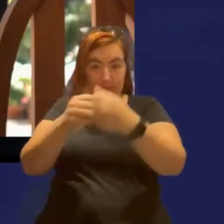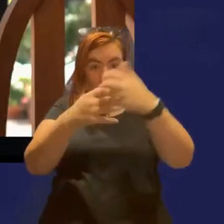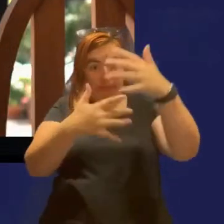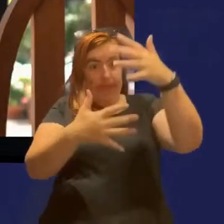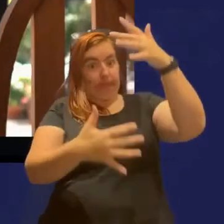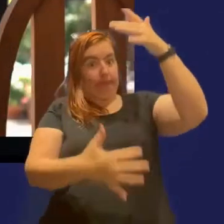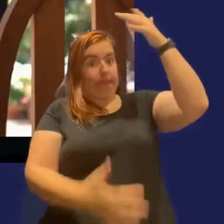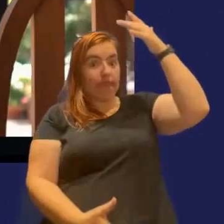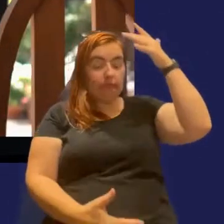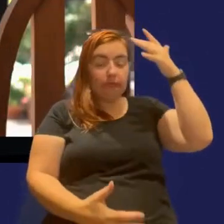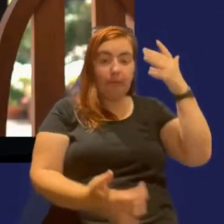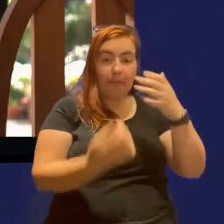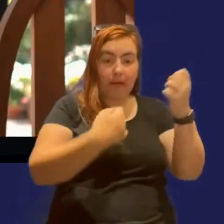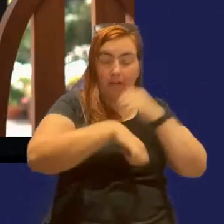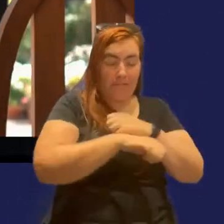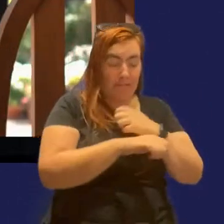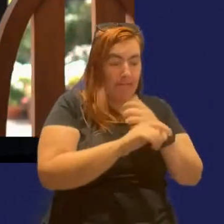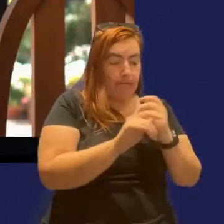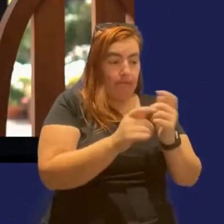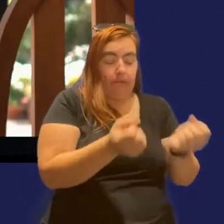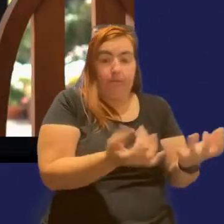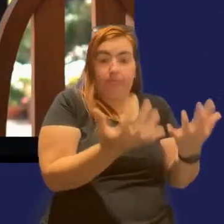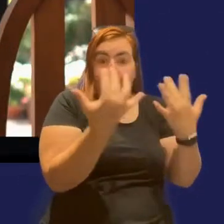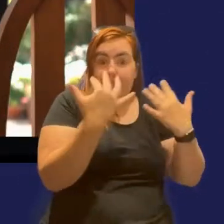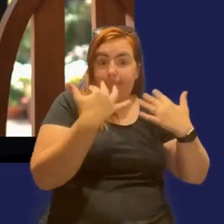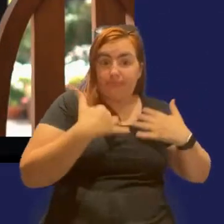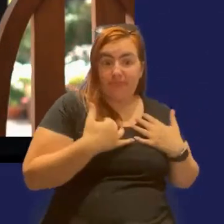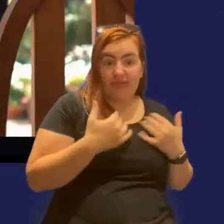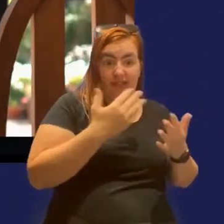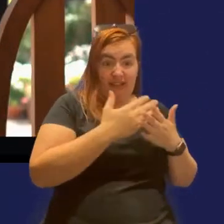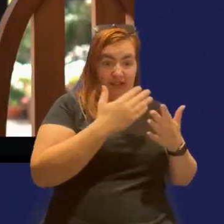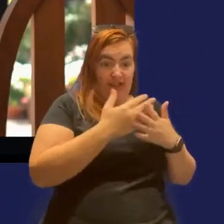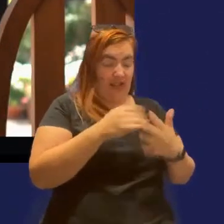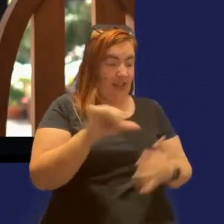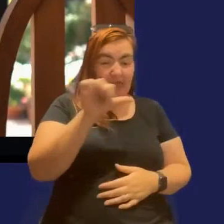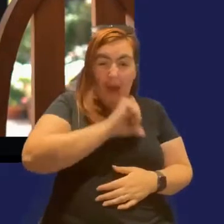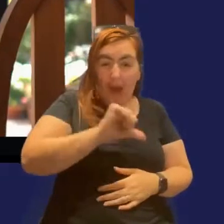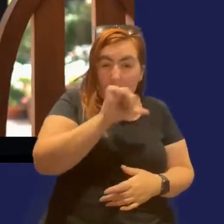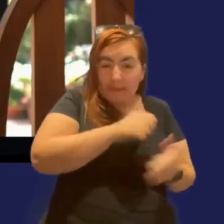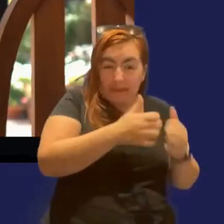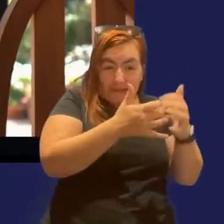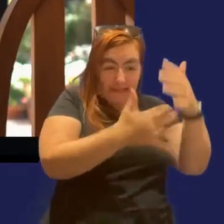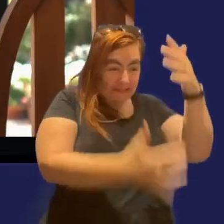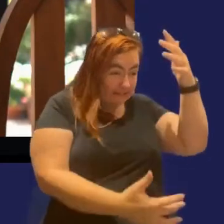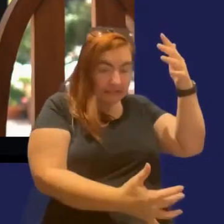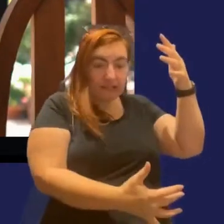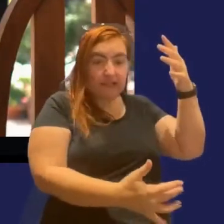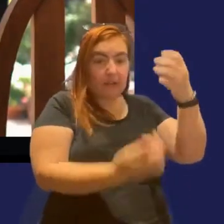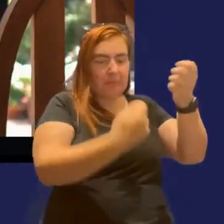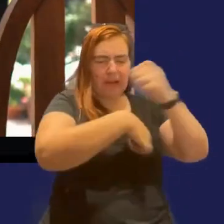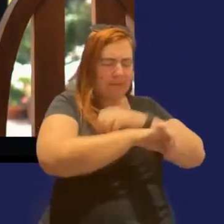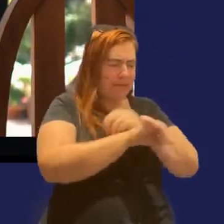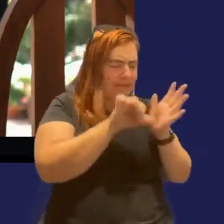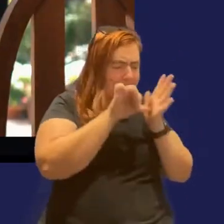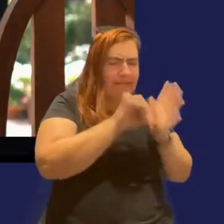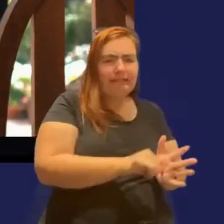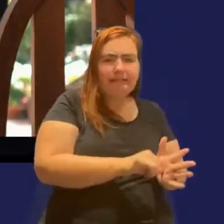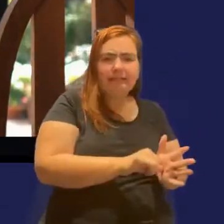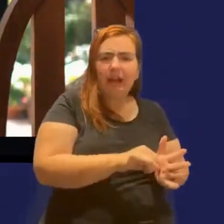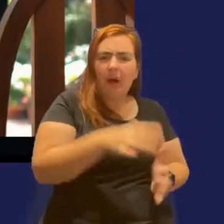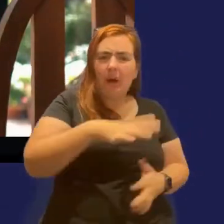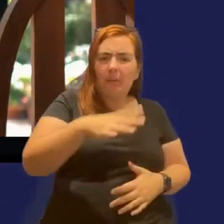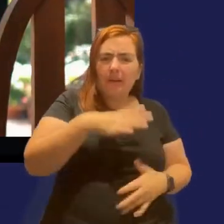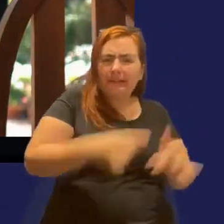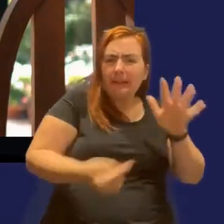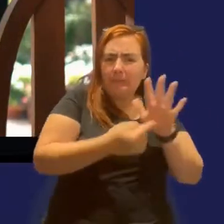our mailbox gets stuffed full of emails that probably number in the thousands until it gets very difficult to find the